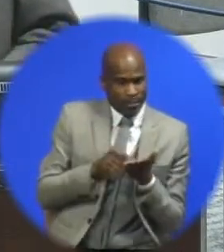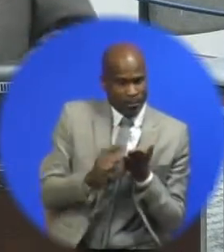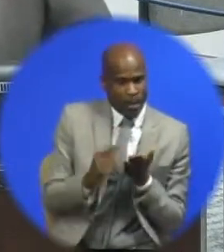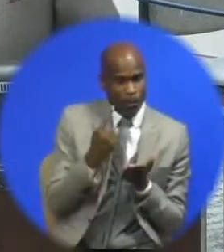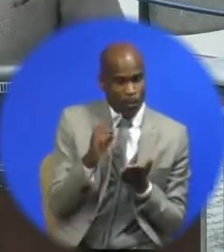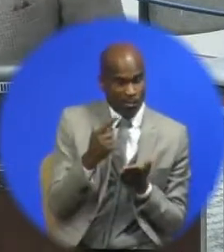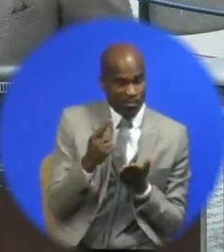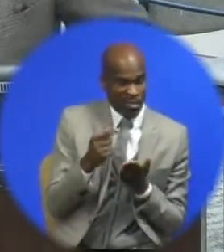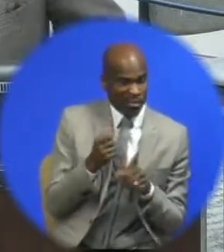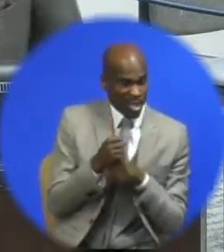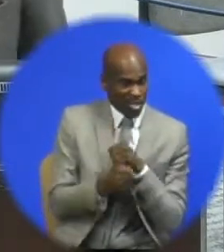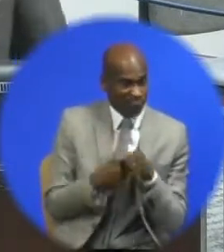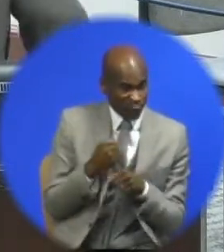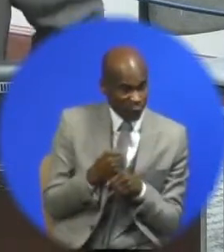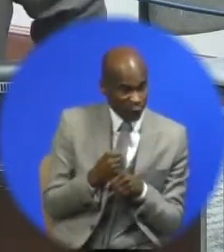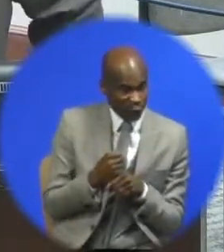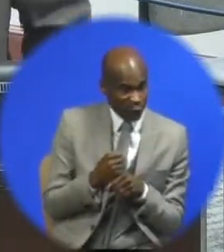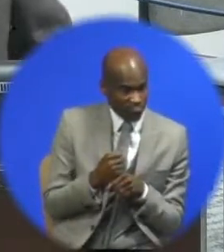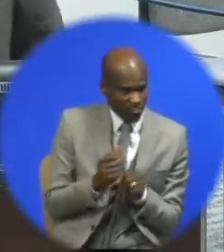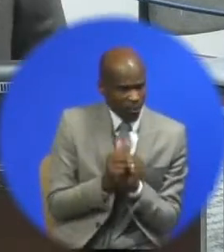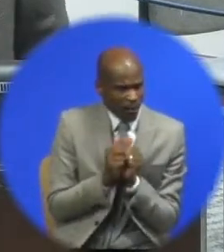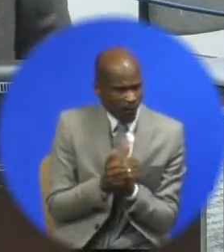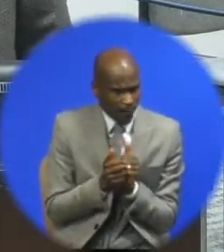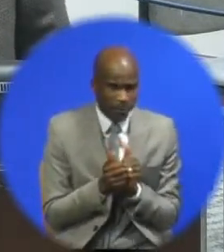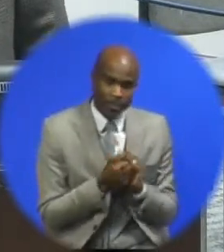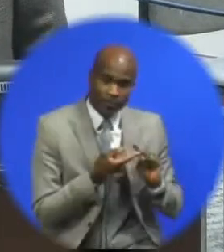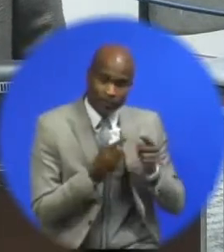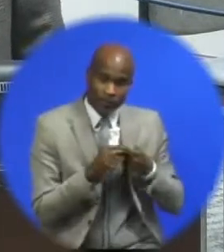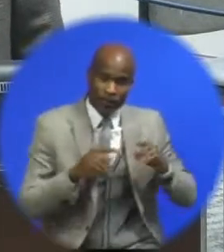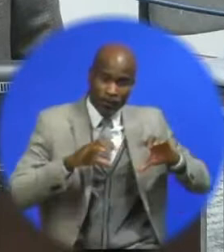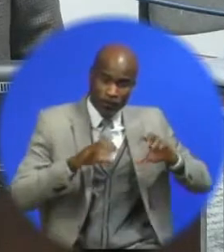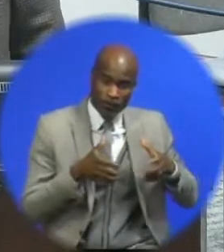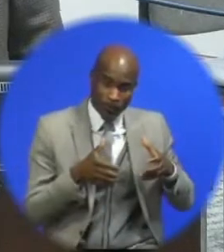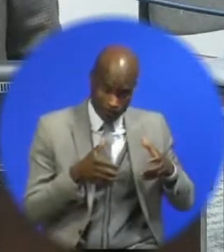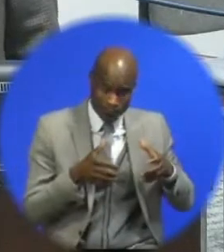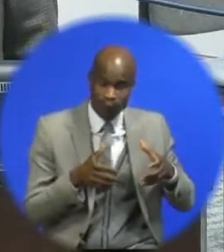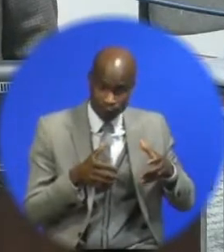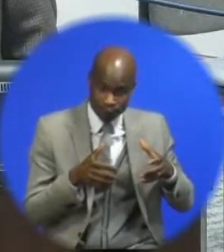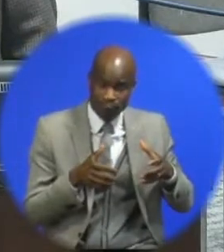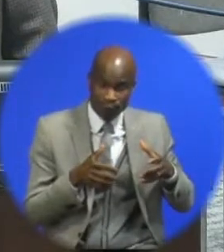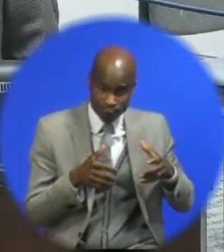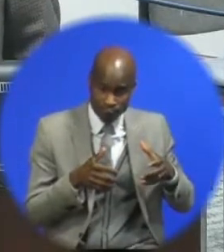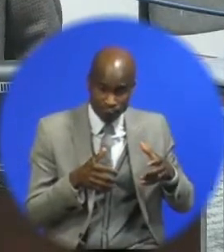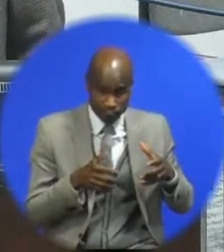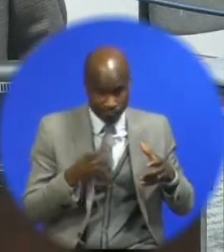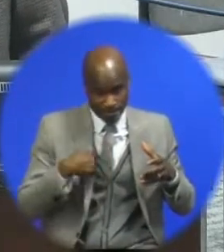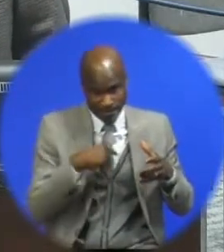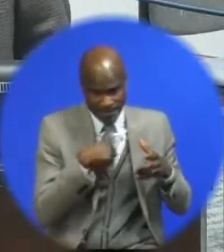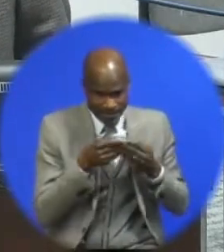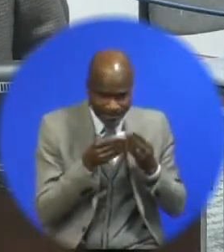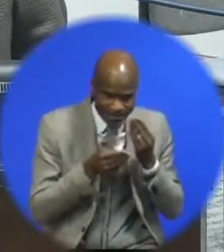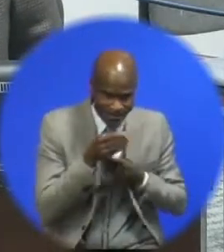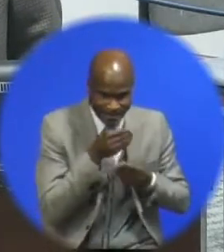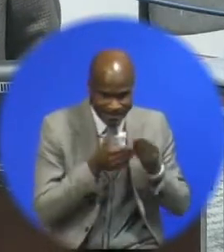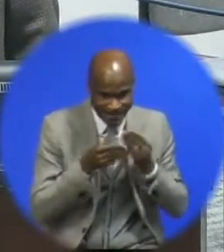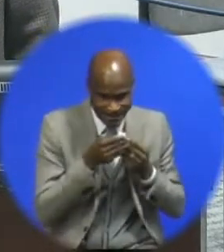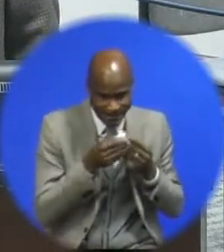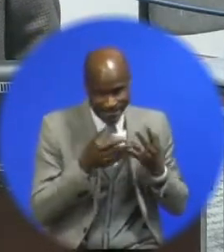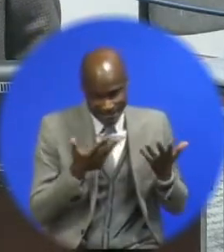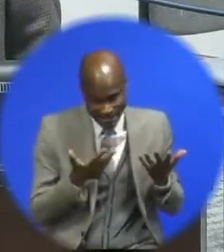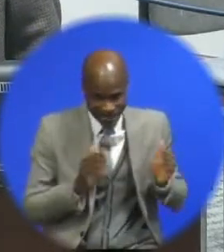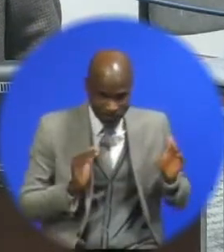about through the works of our Friends Group. And the town of Old Fort is small, doesn't have a lot of money. It